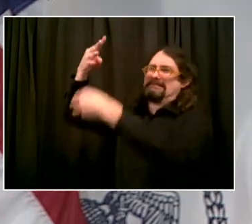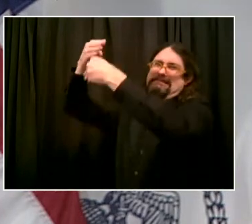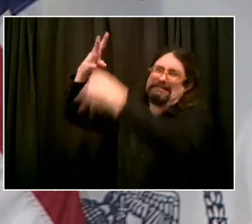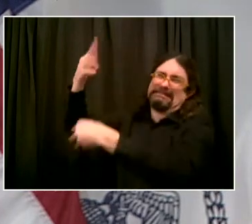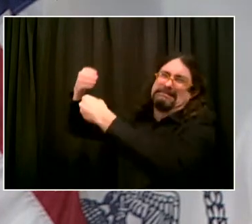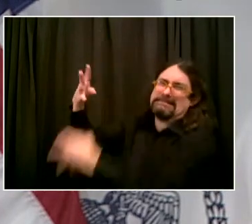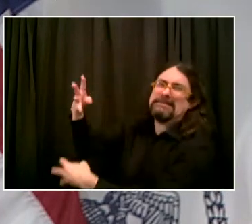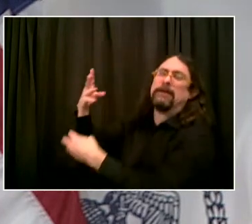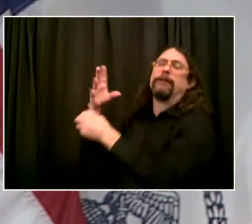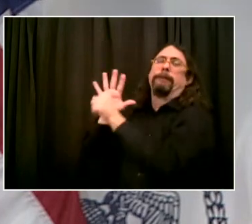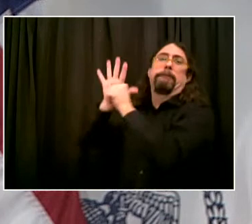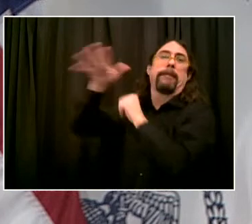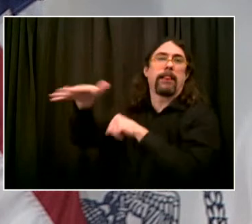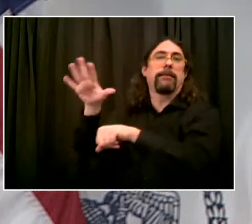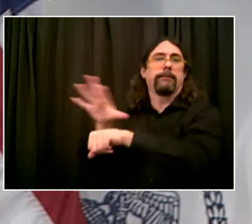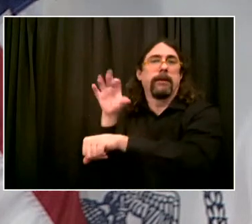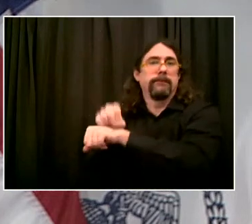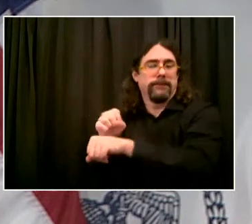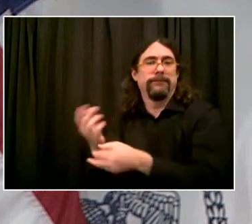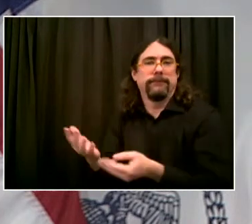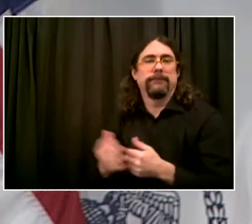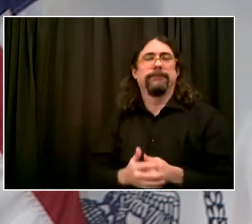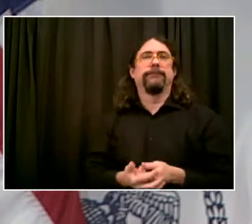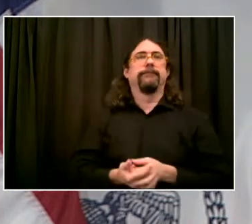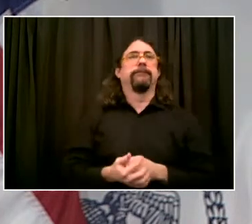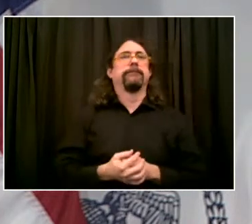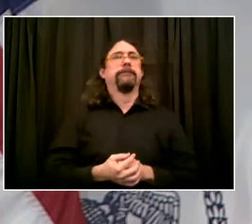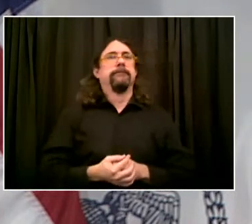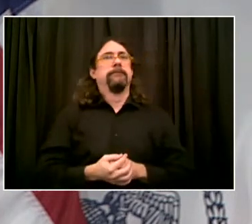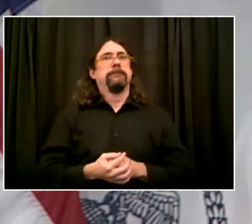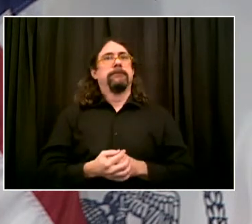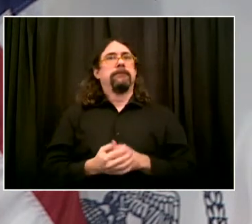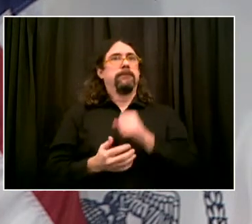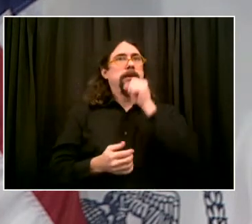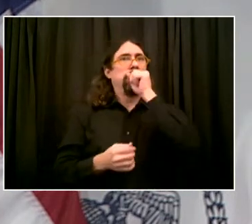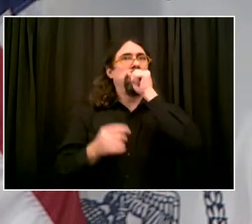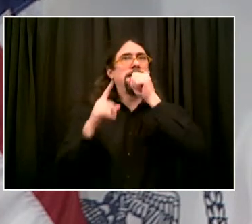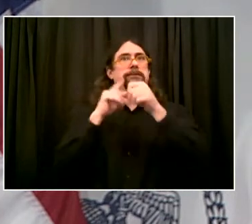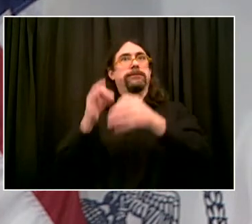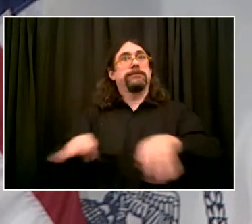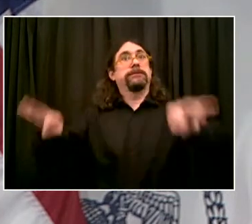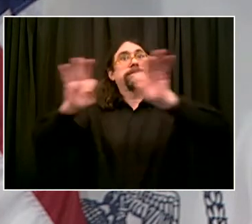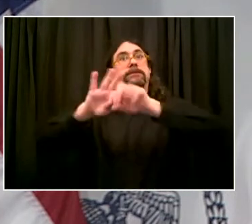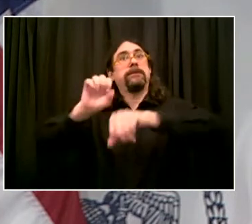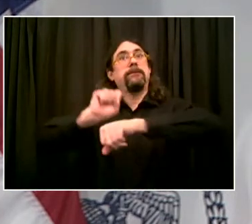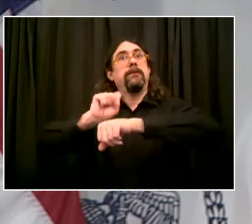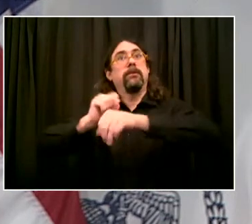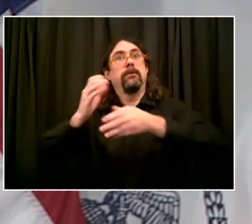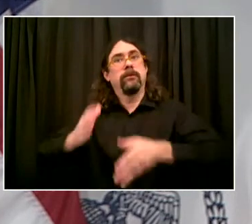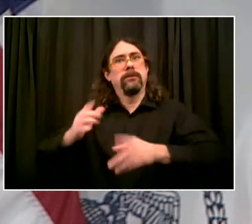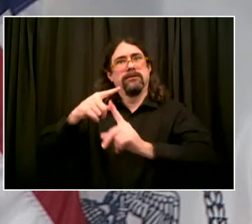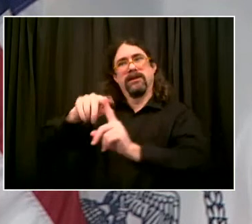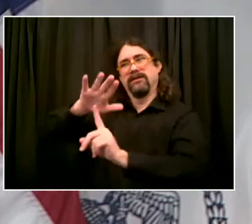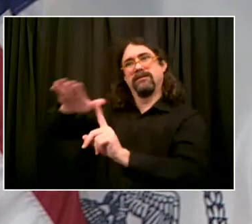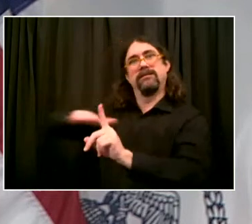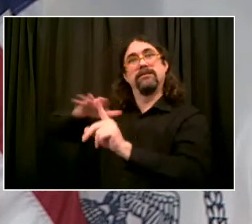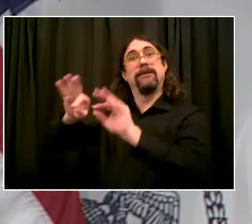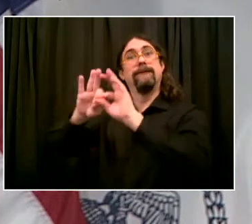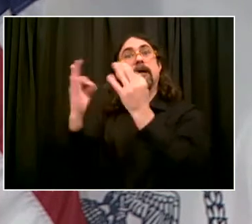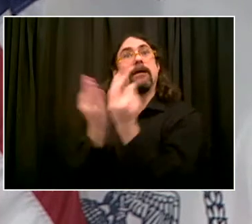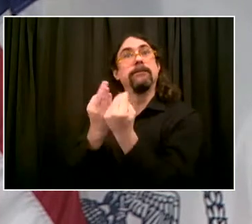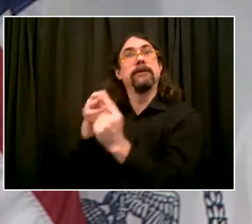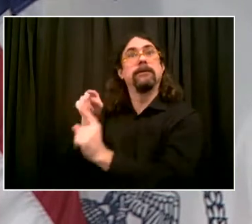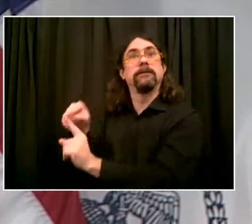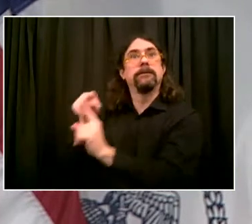can get the opportunity to bring their whole family with them, everyone who's eligible, to get vaccinated. And